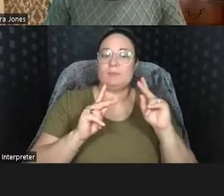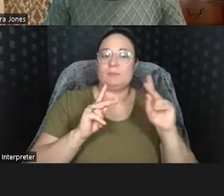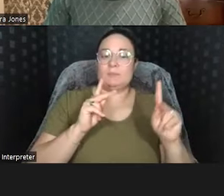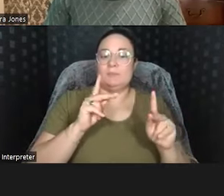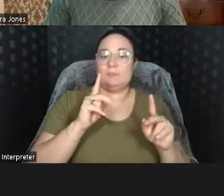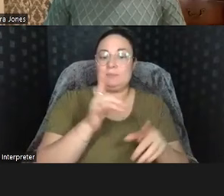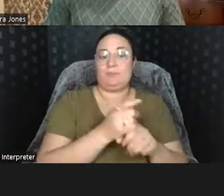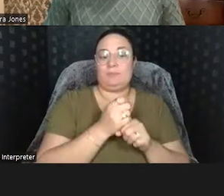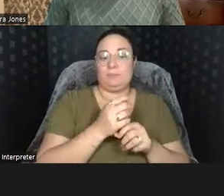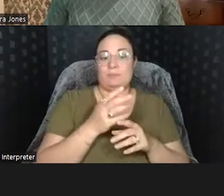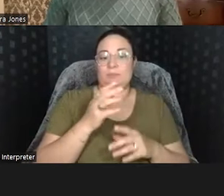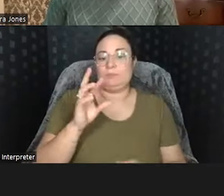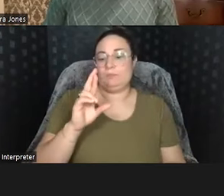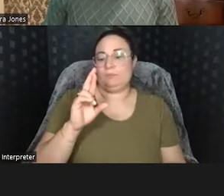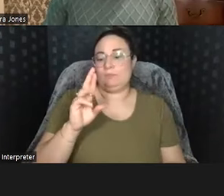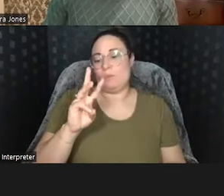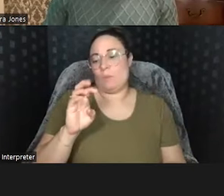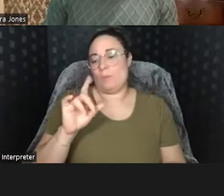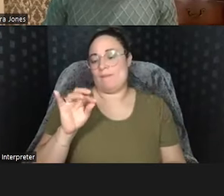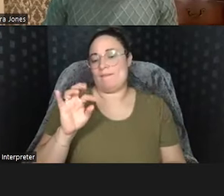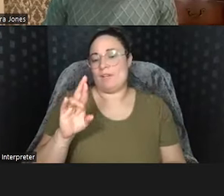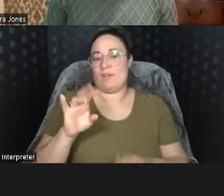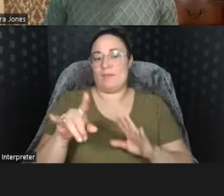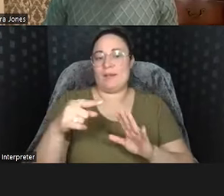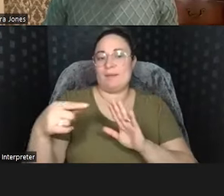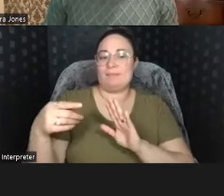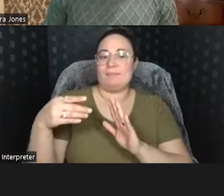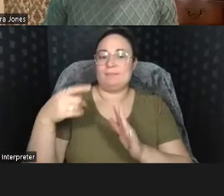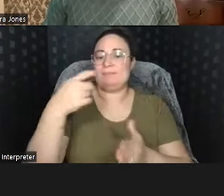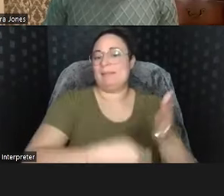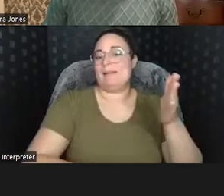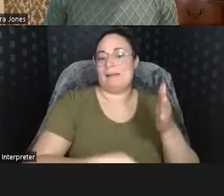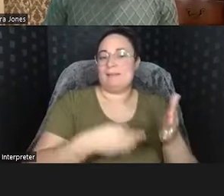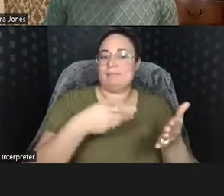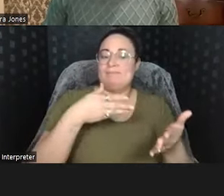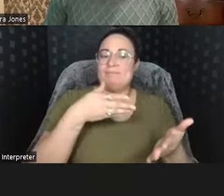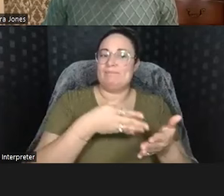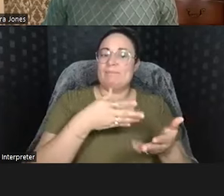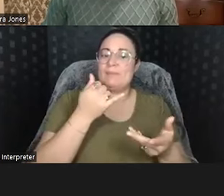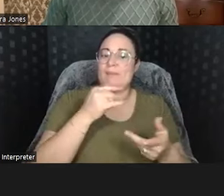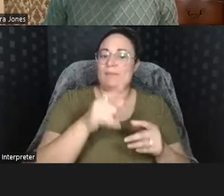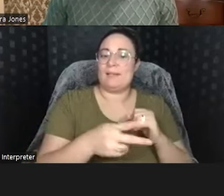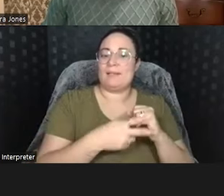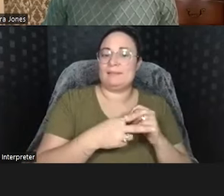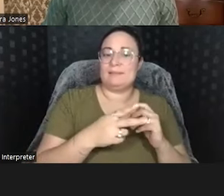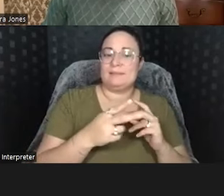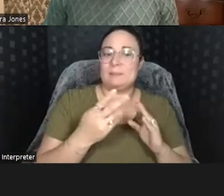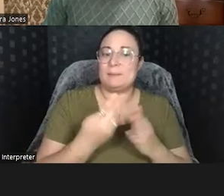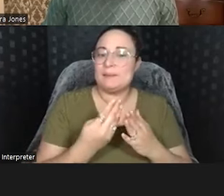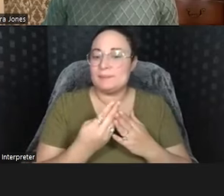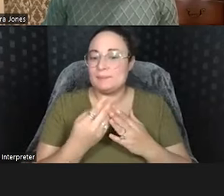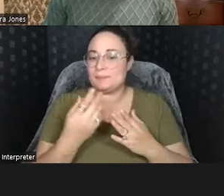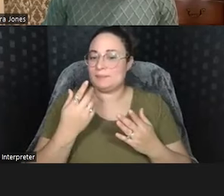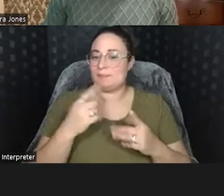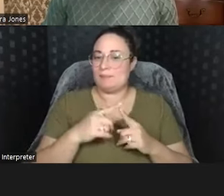if folks are receiving welfare, they can be penalized if it's found out that they are saving money. But the reality is we should